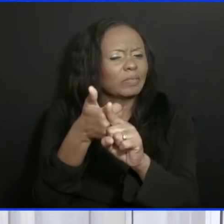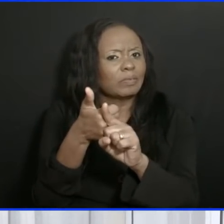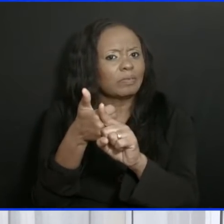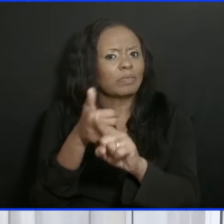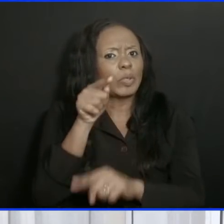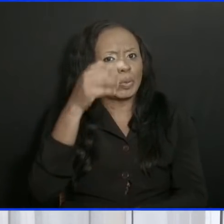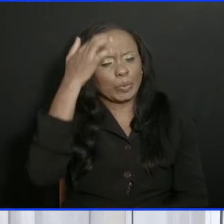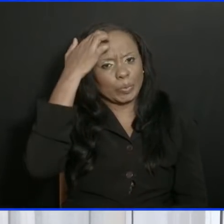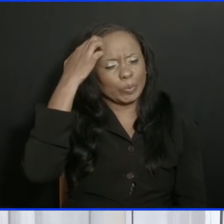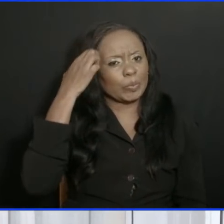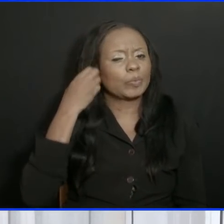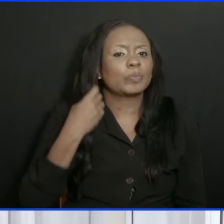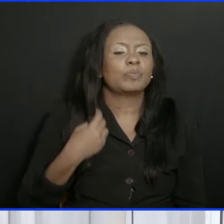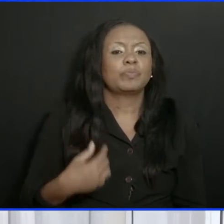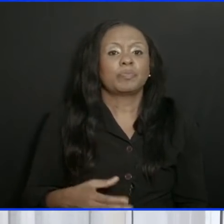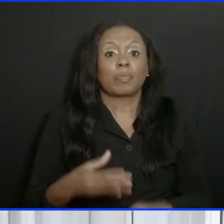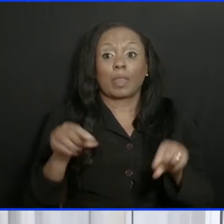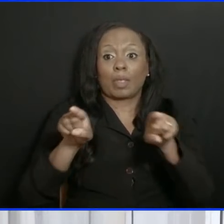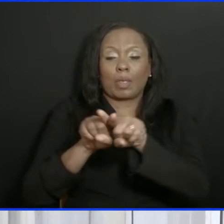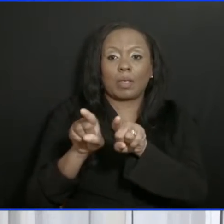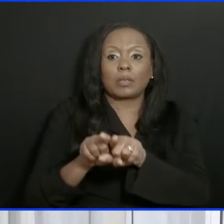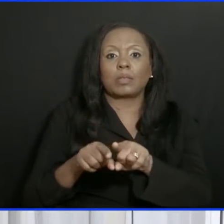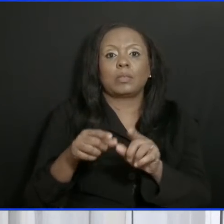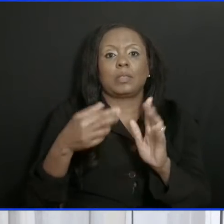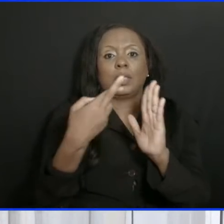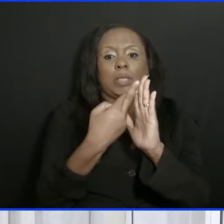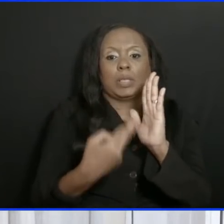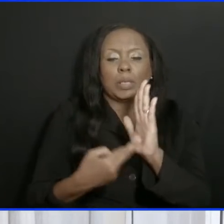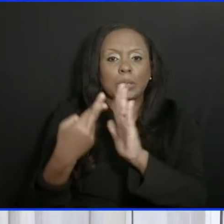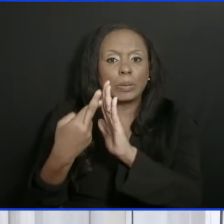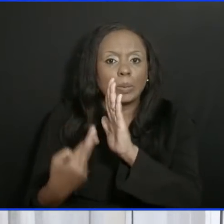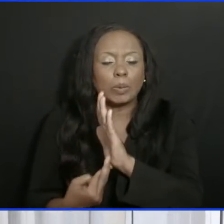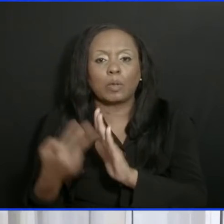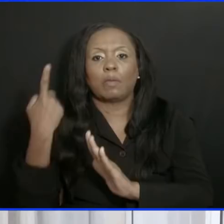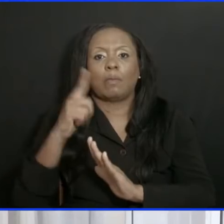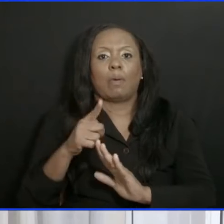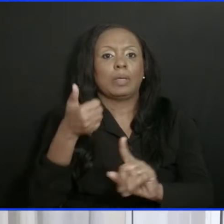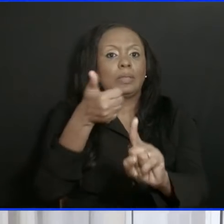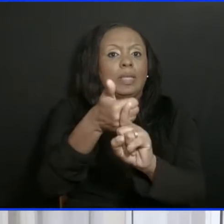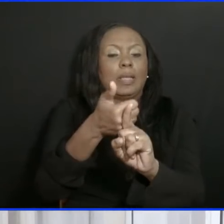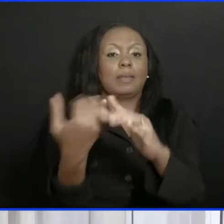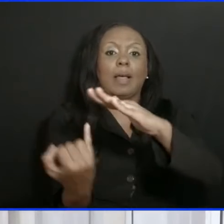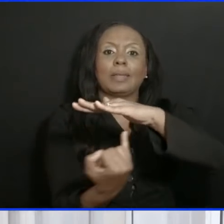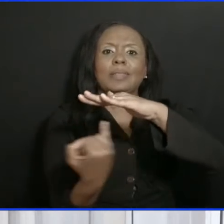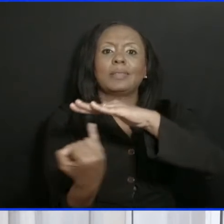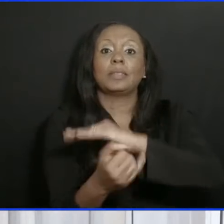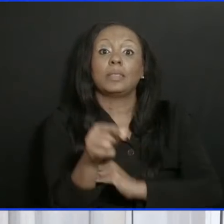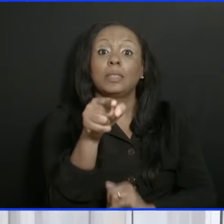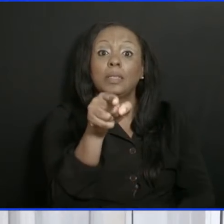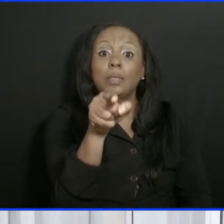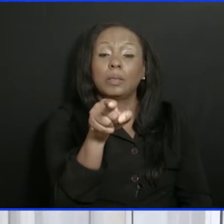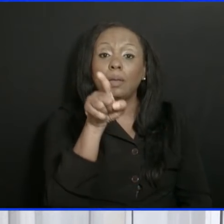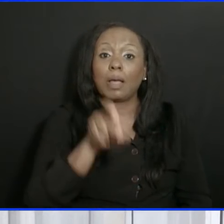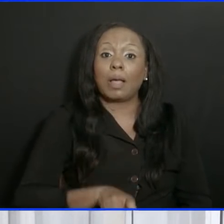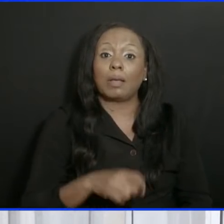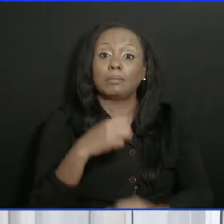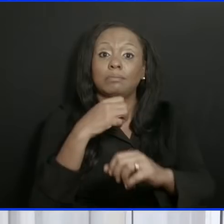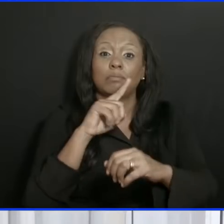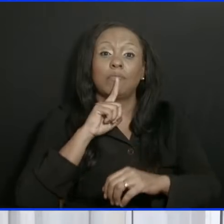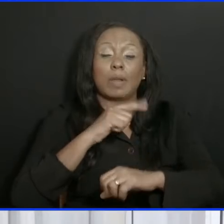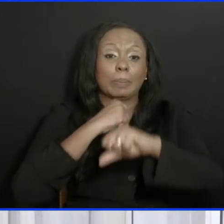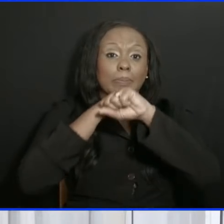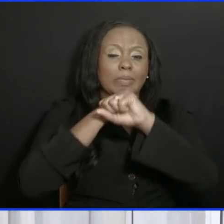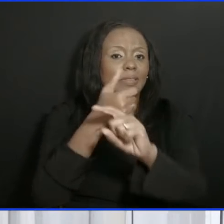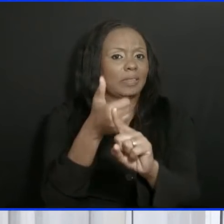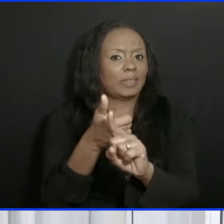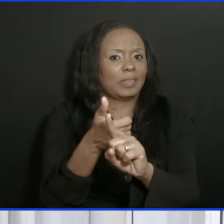the introduction of the protocols for self-isolation, it is going to be you who will have to help guide and protect